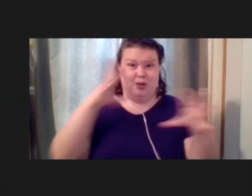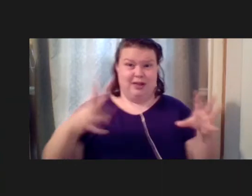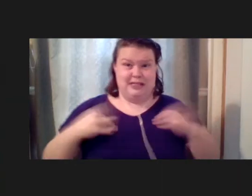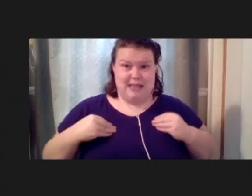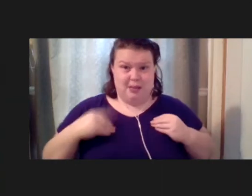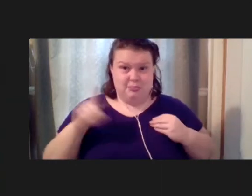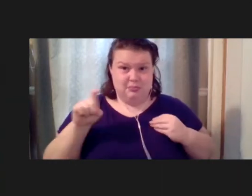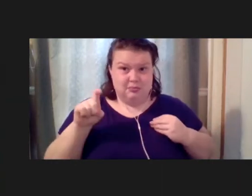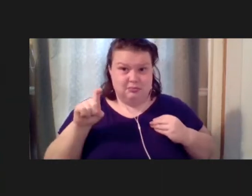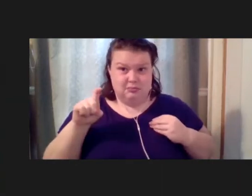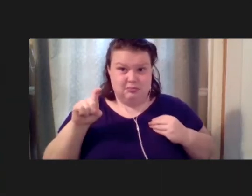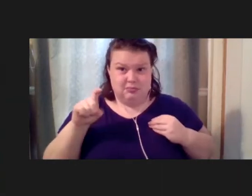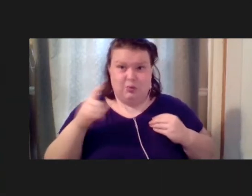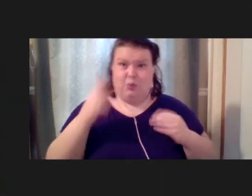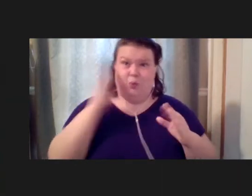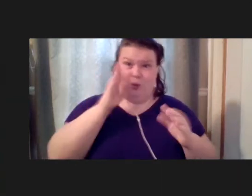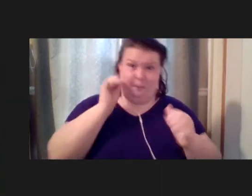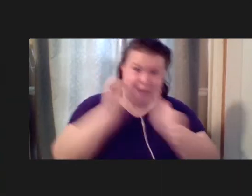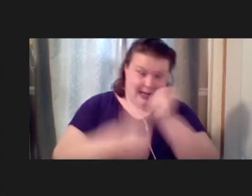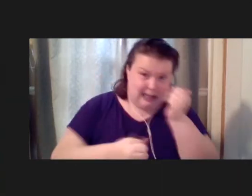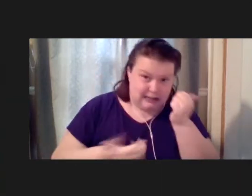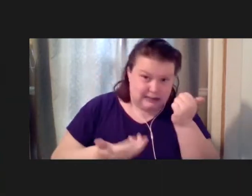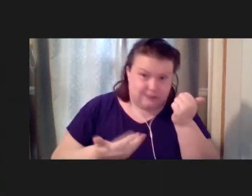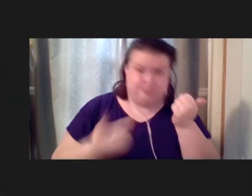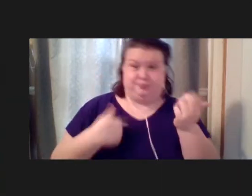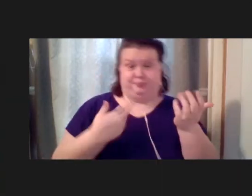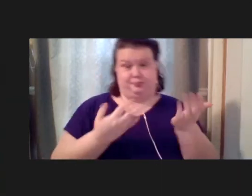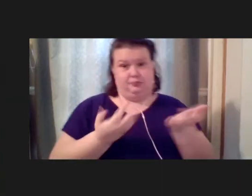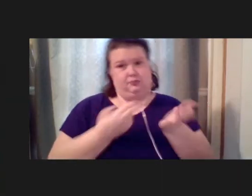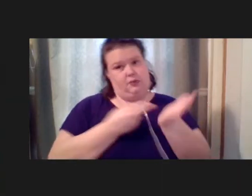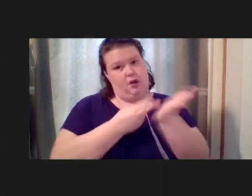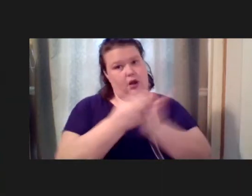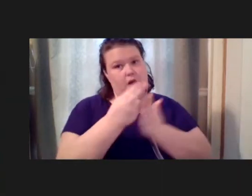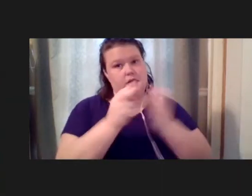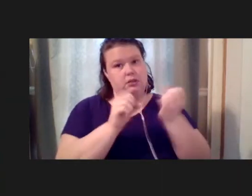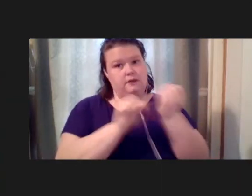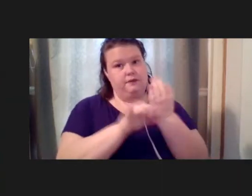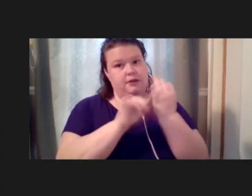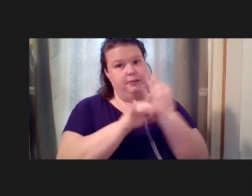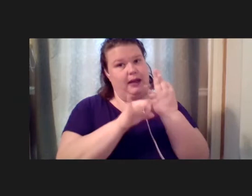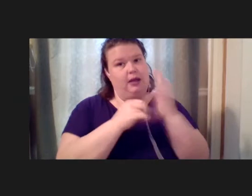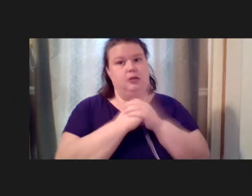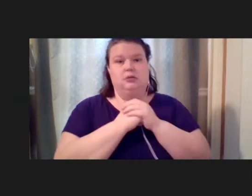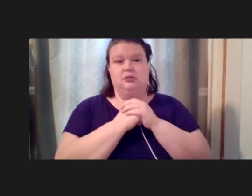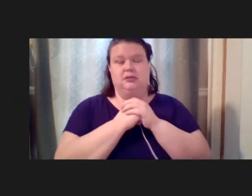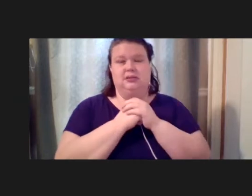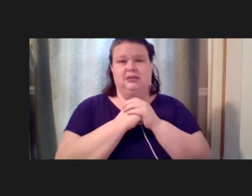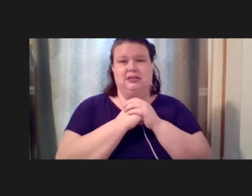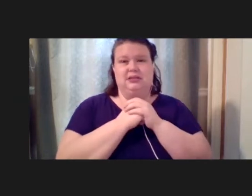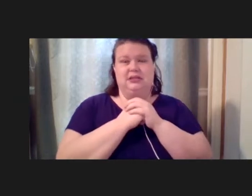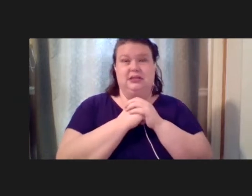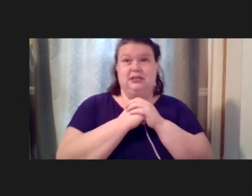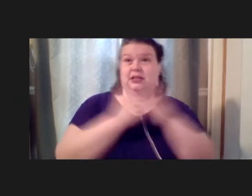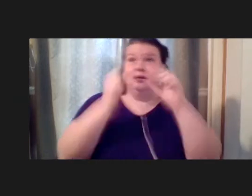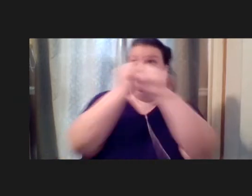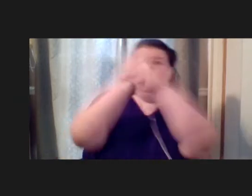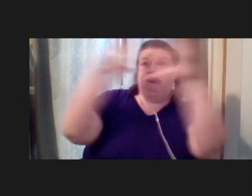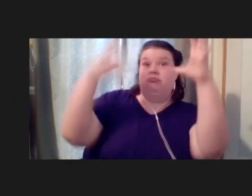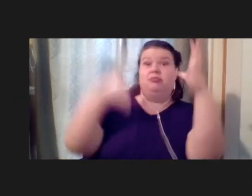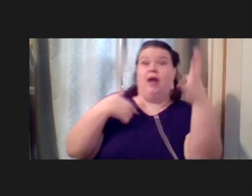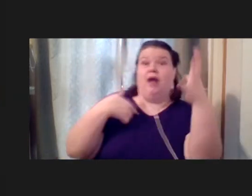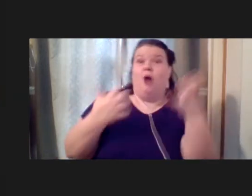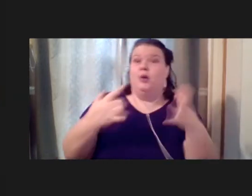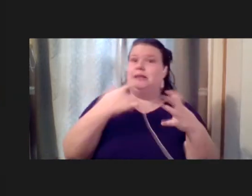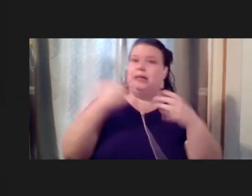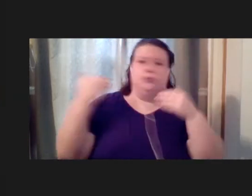of what I think, but just sitting here with pie in the sky. want to, I want to tell you, well,